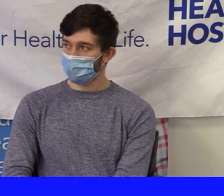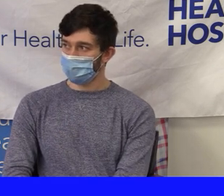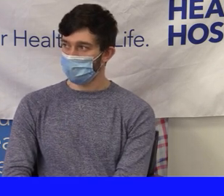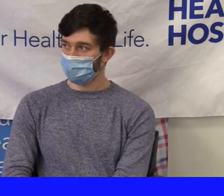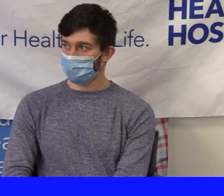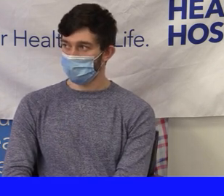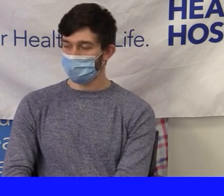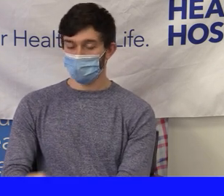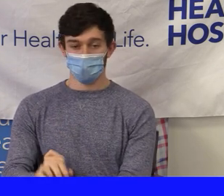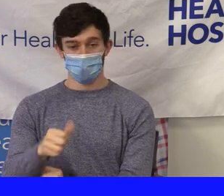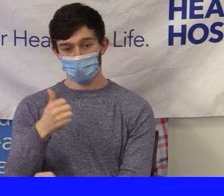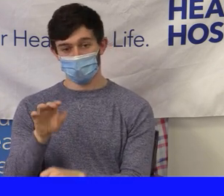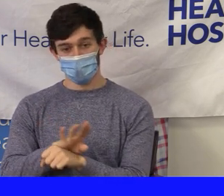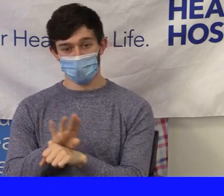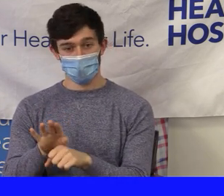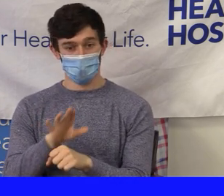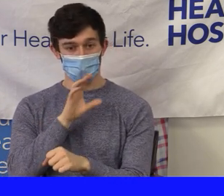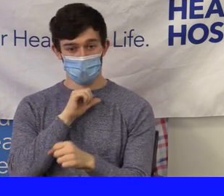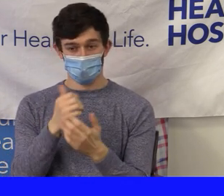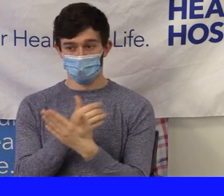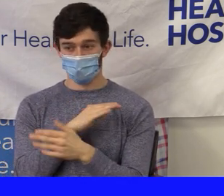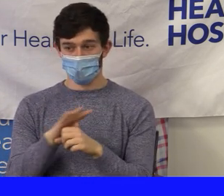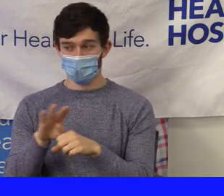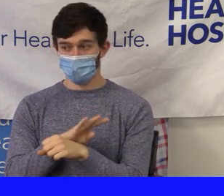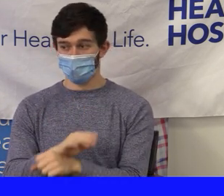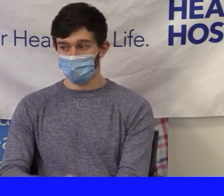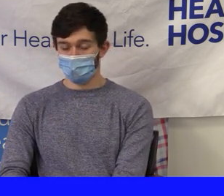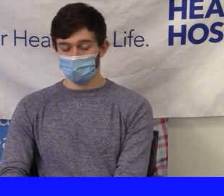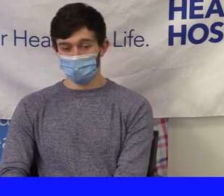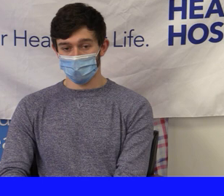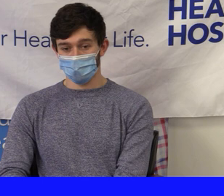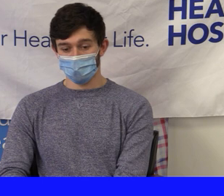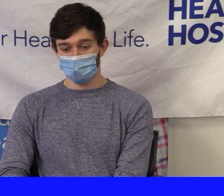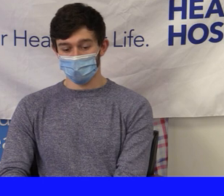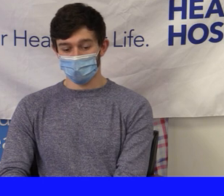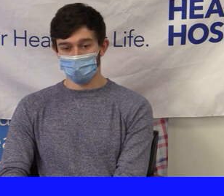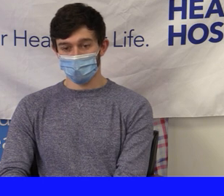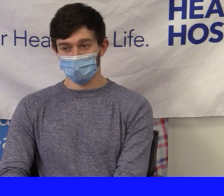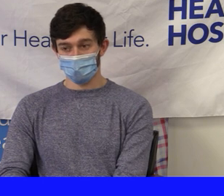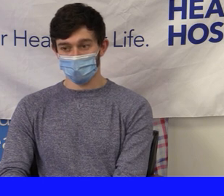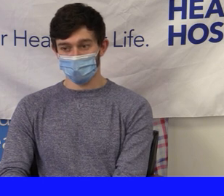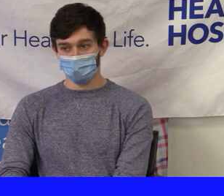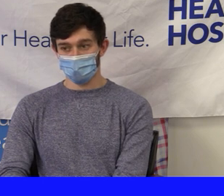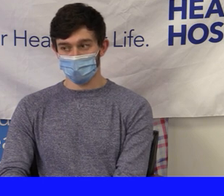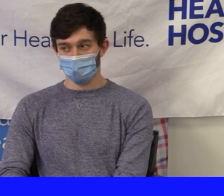other business or new business to come before this meeting?